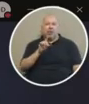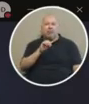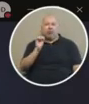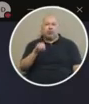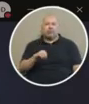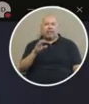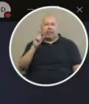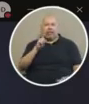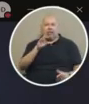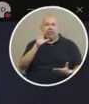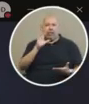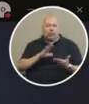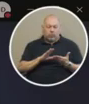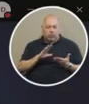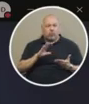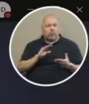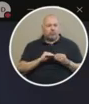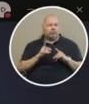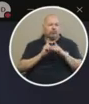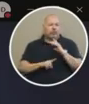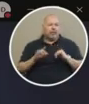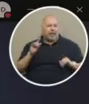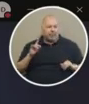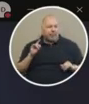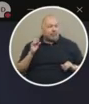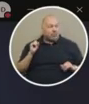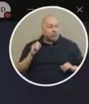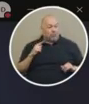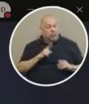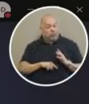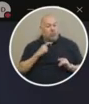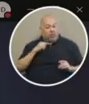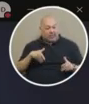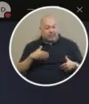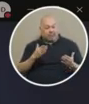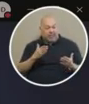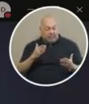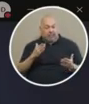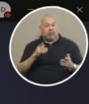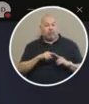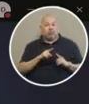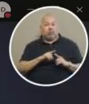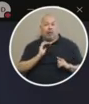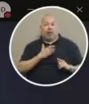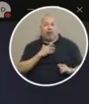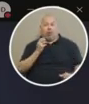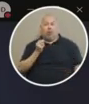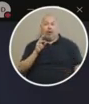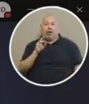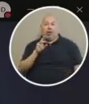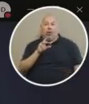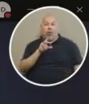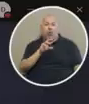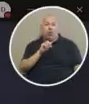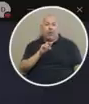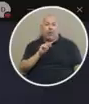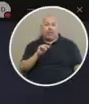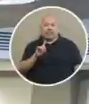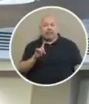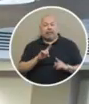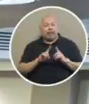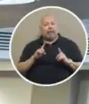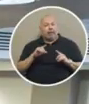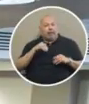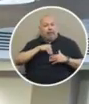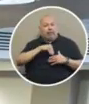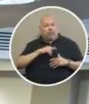81% decrease of passengers going through the checkpoint. Well, we submitted to OMB, and of course of what we've done